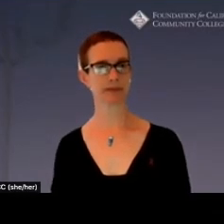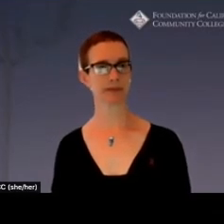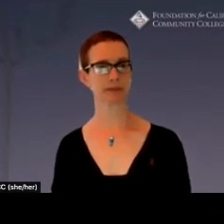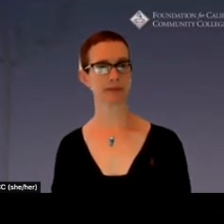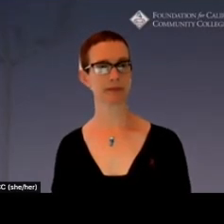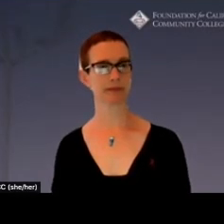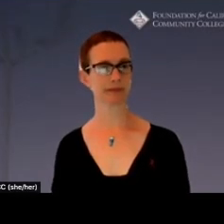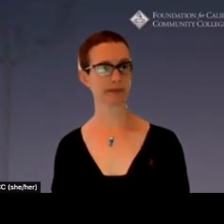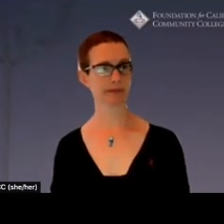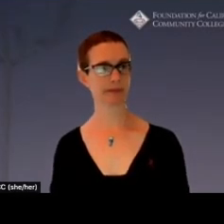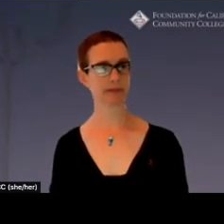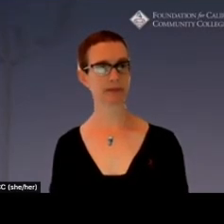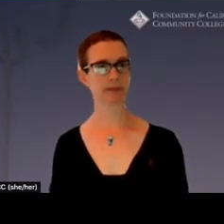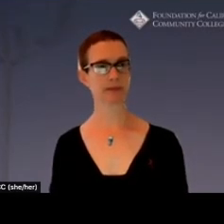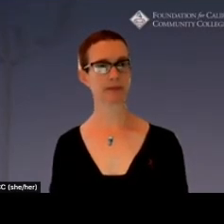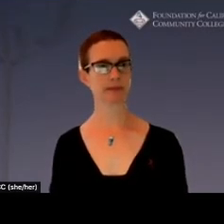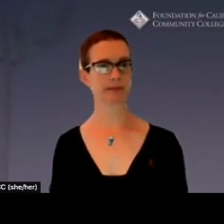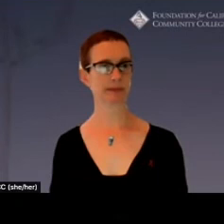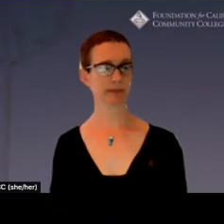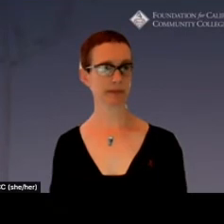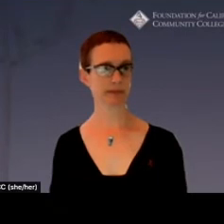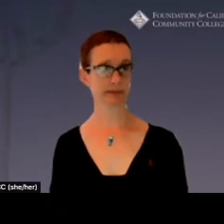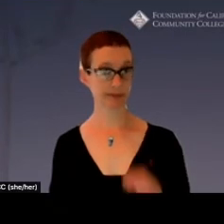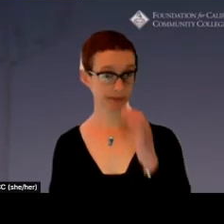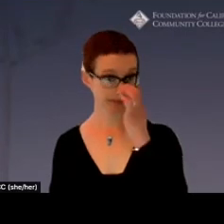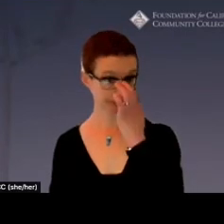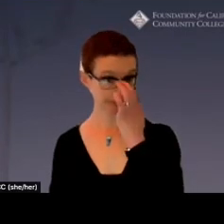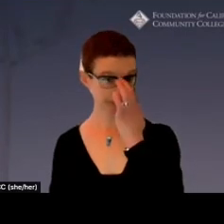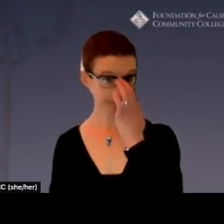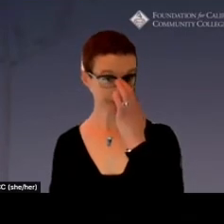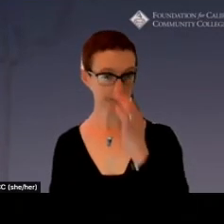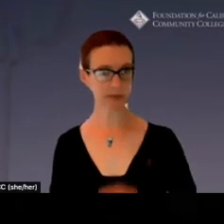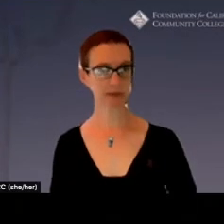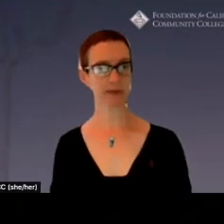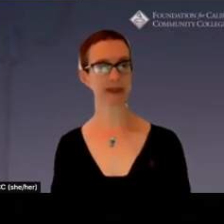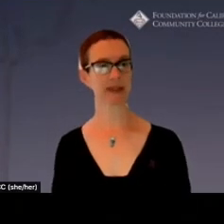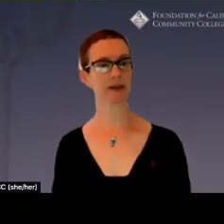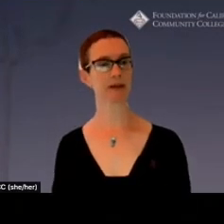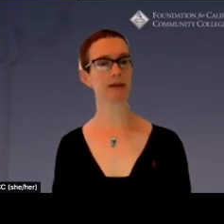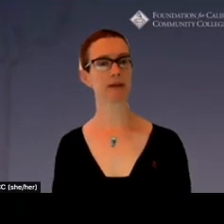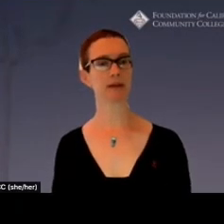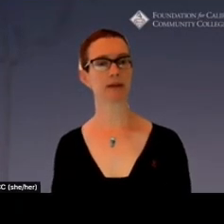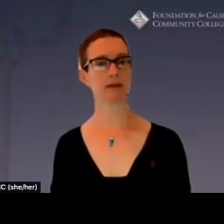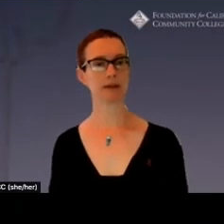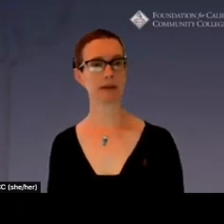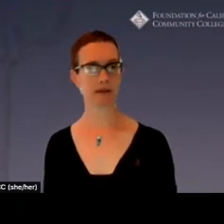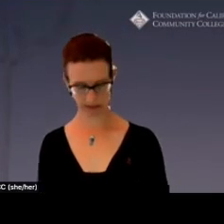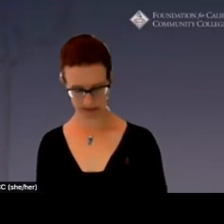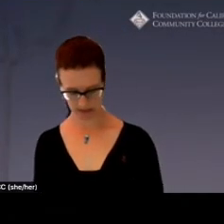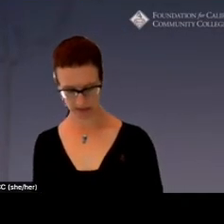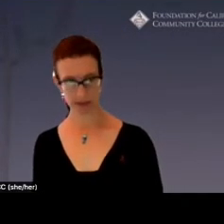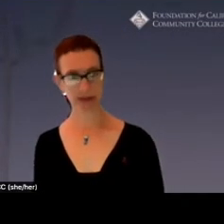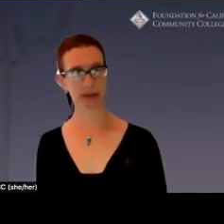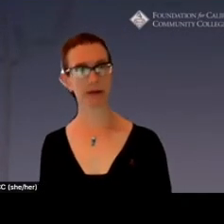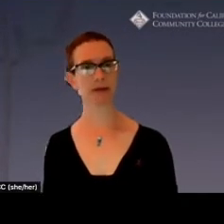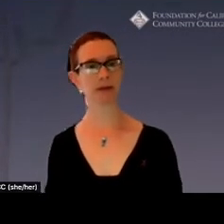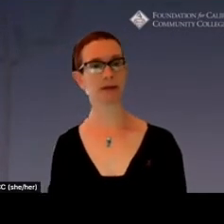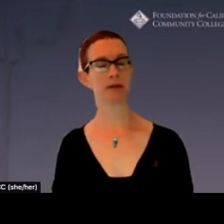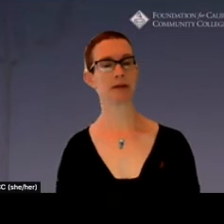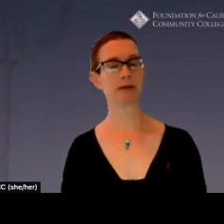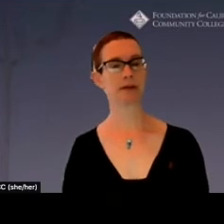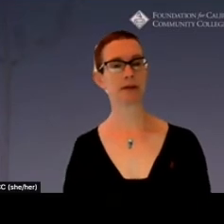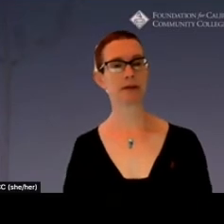working to get more information on as we get this grant application developed with its finer